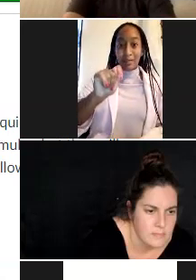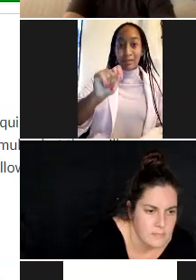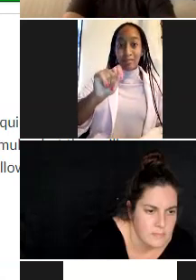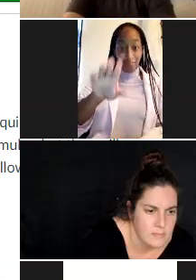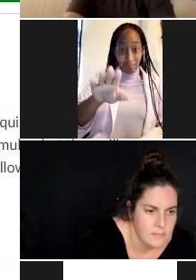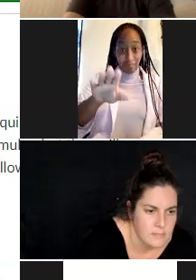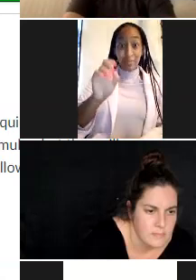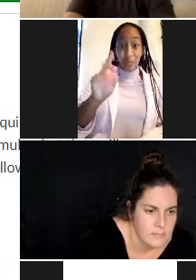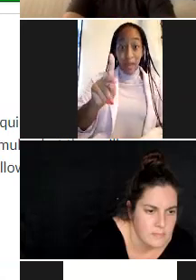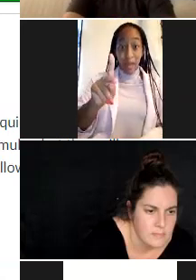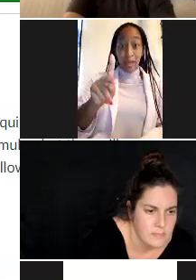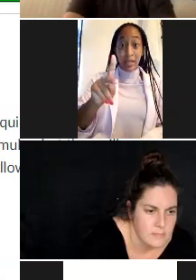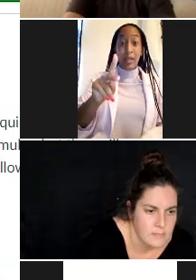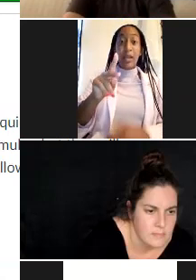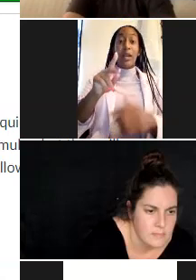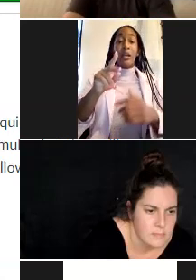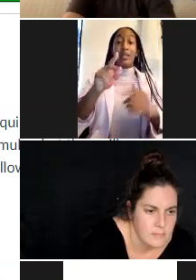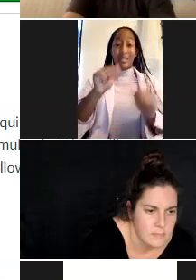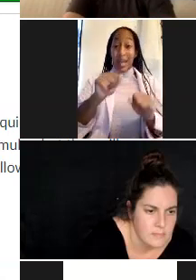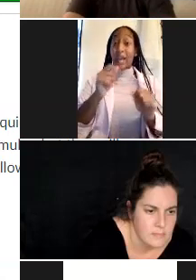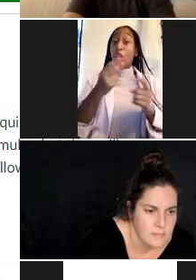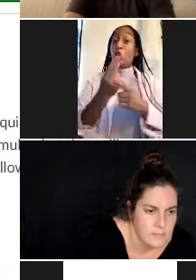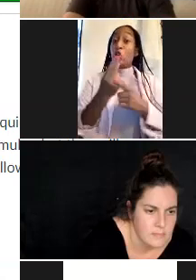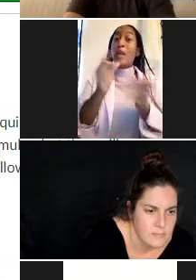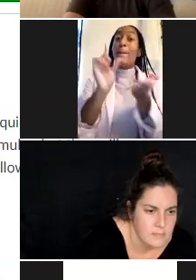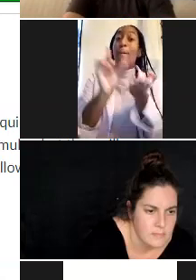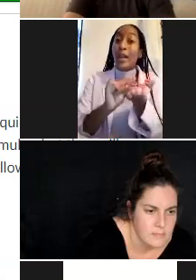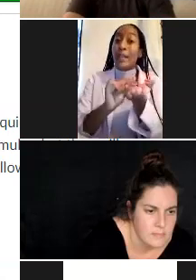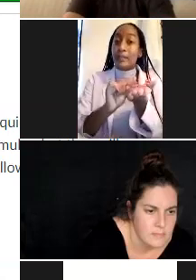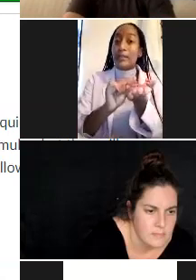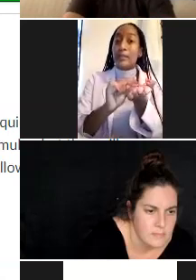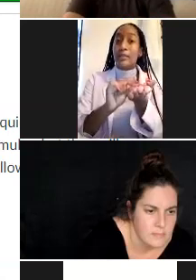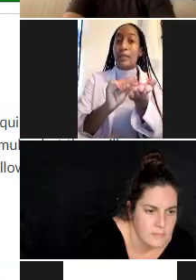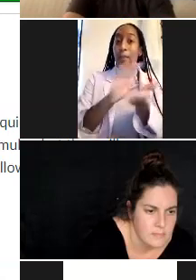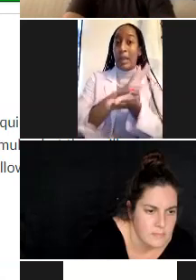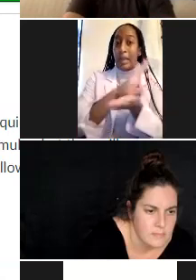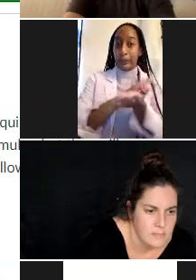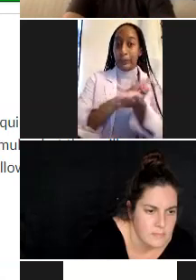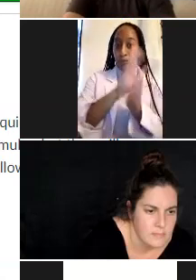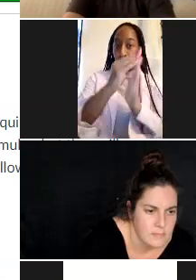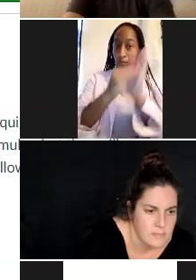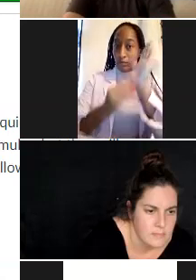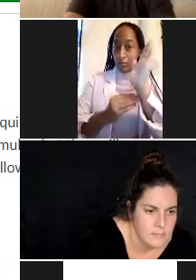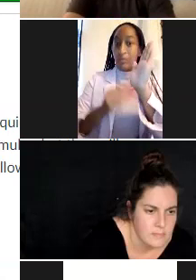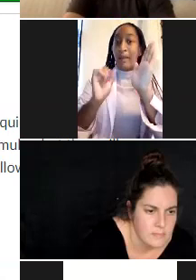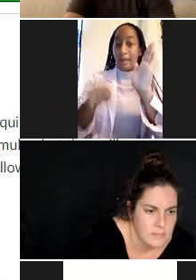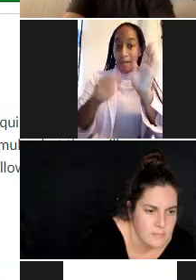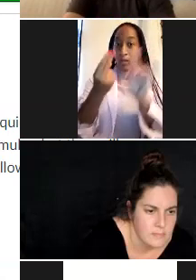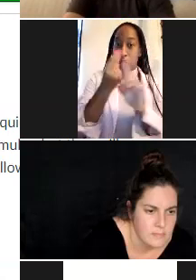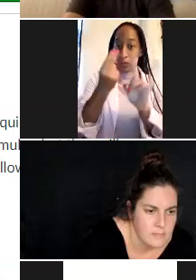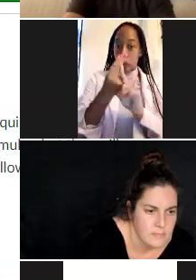fairly when taking this exam. Okay. You have to type your answers, your work in the space